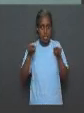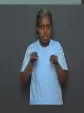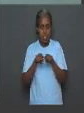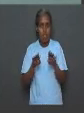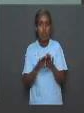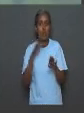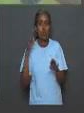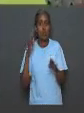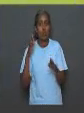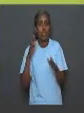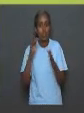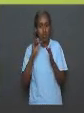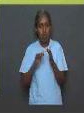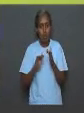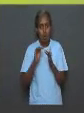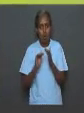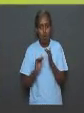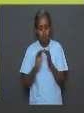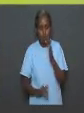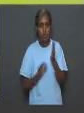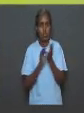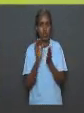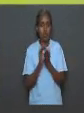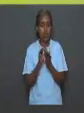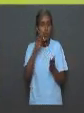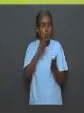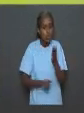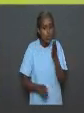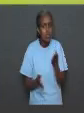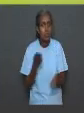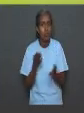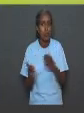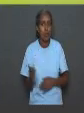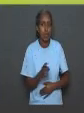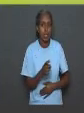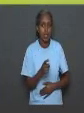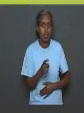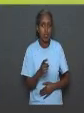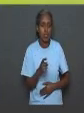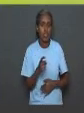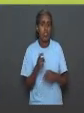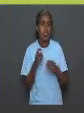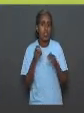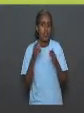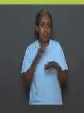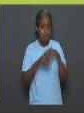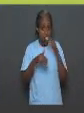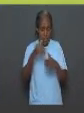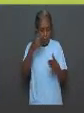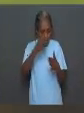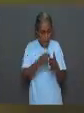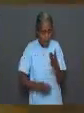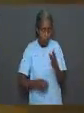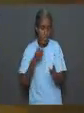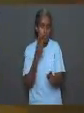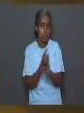an odd number, what would be the probability of a favorable event occurring?